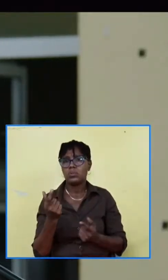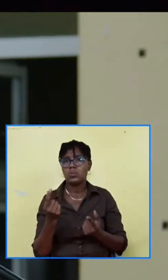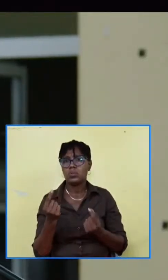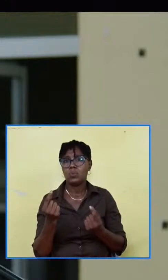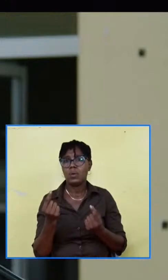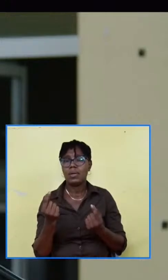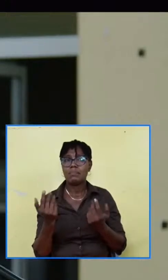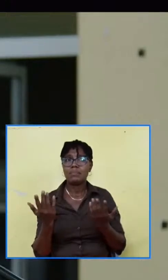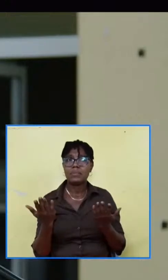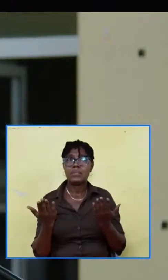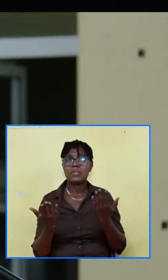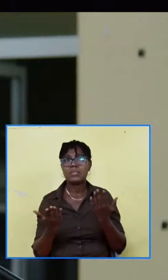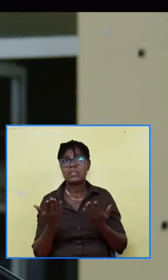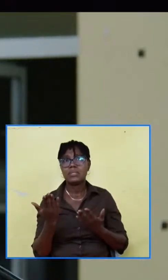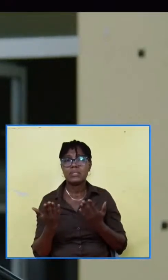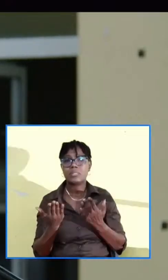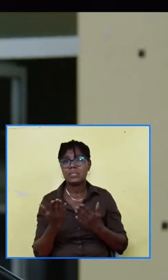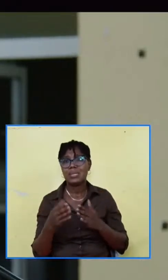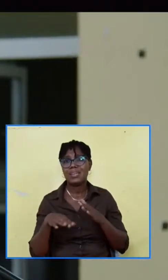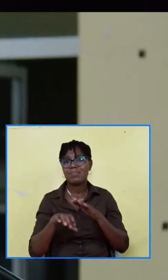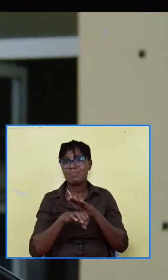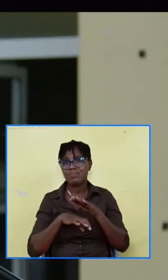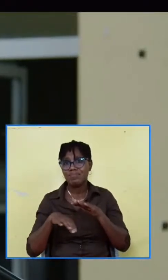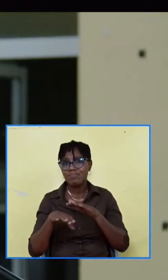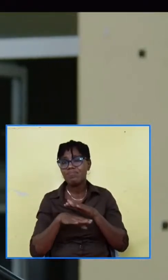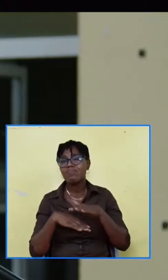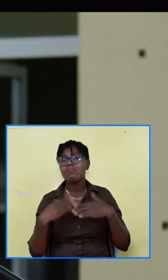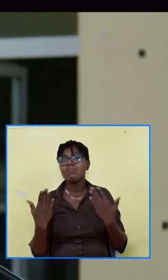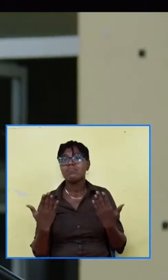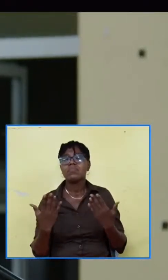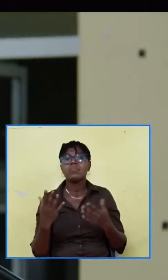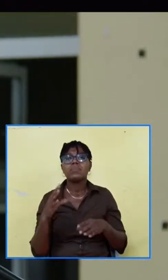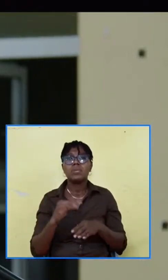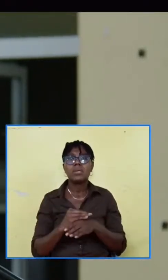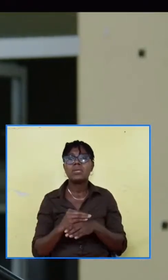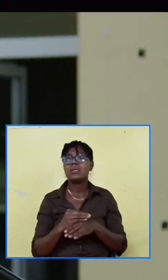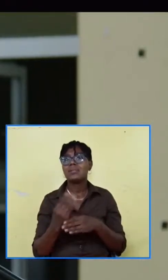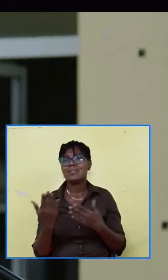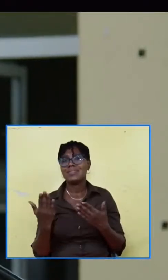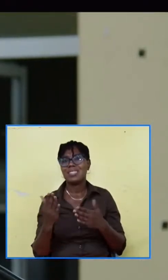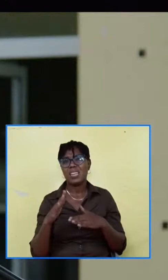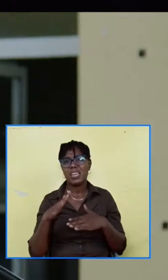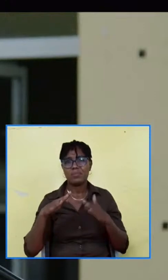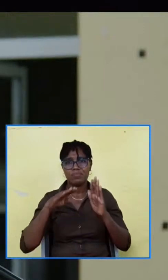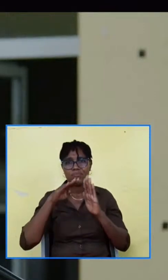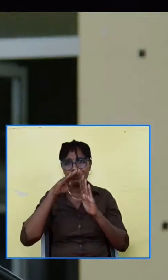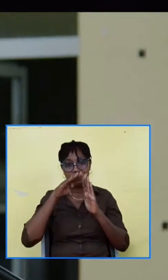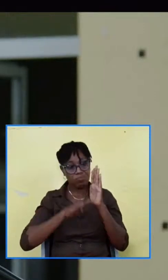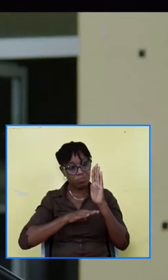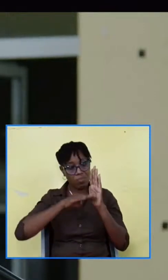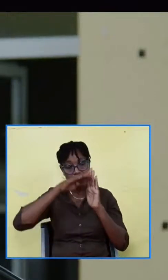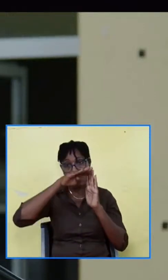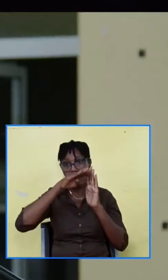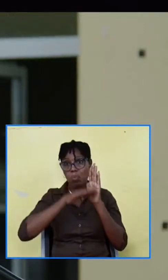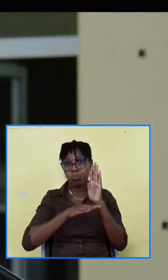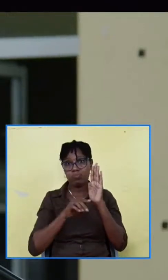I don't want to say that they're at the bottom of the scale, but within the market, they're at the lower level within the